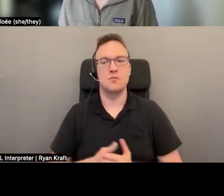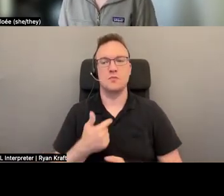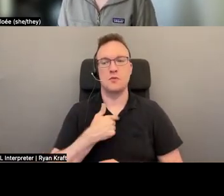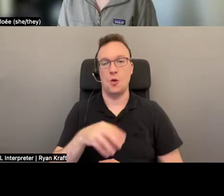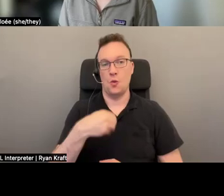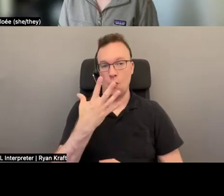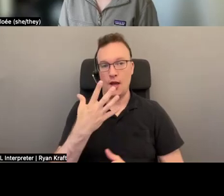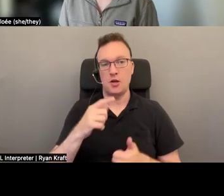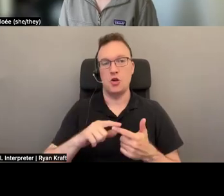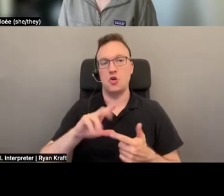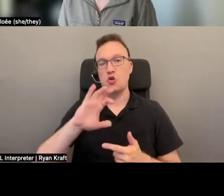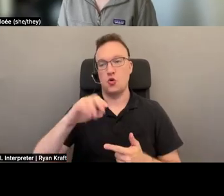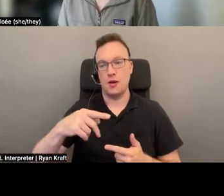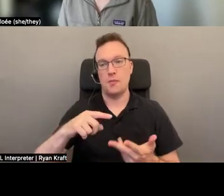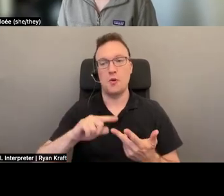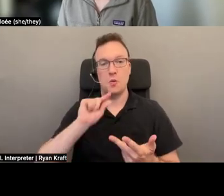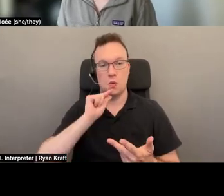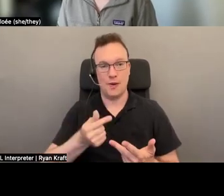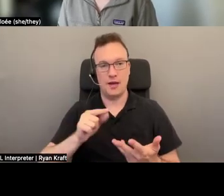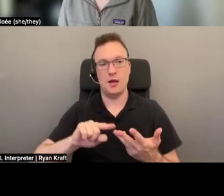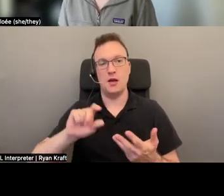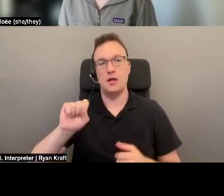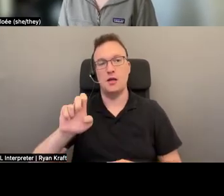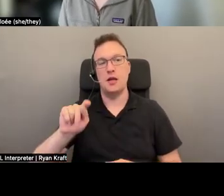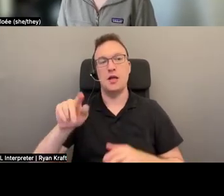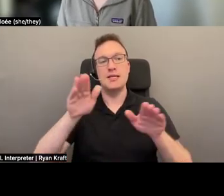queer settler. This